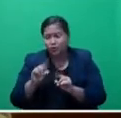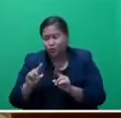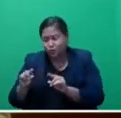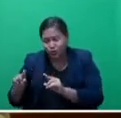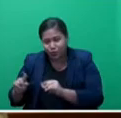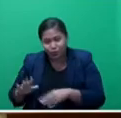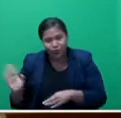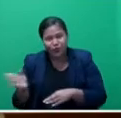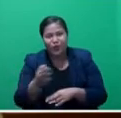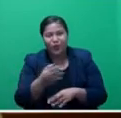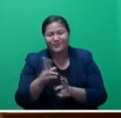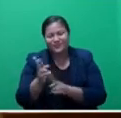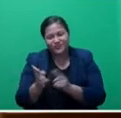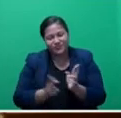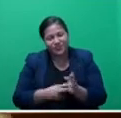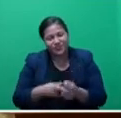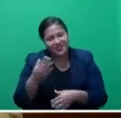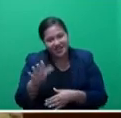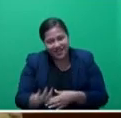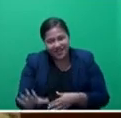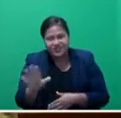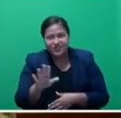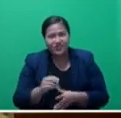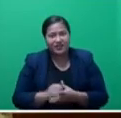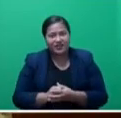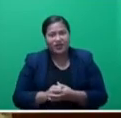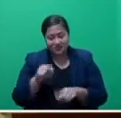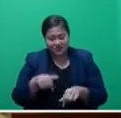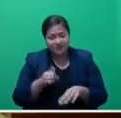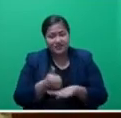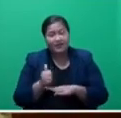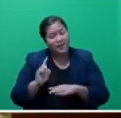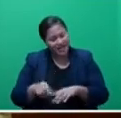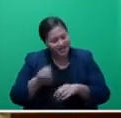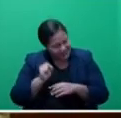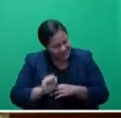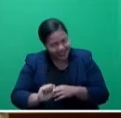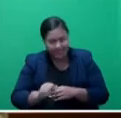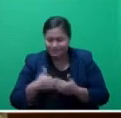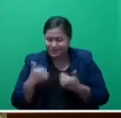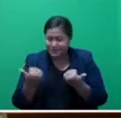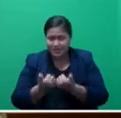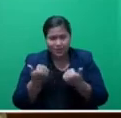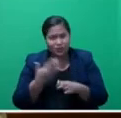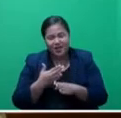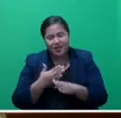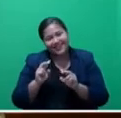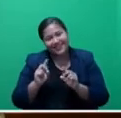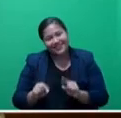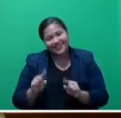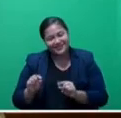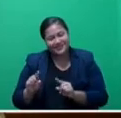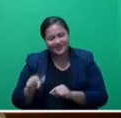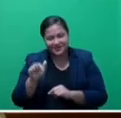and previous governments, there is still a lot to do. I will concentrate on what needs to be done and why it needs to